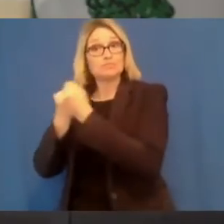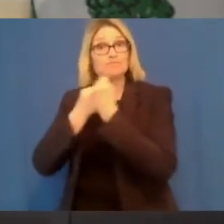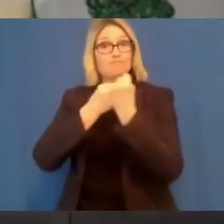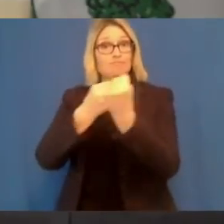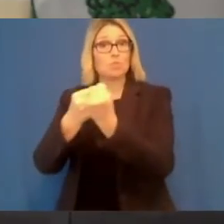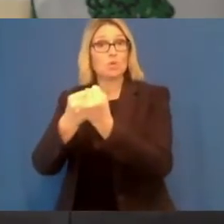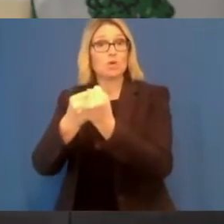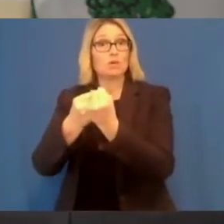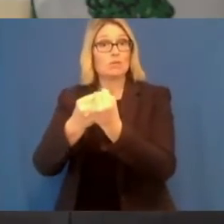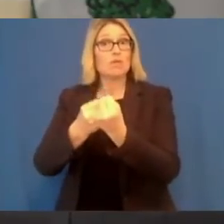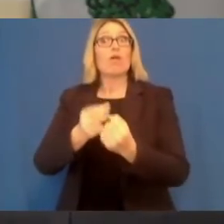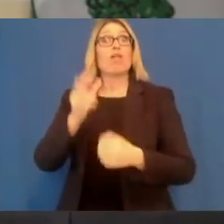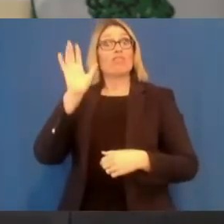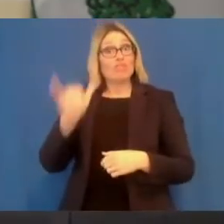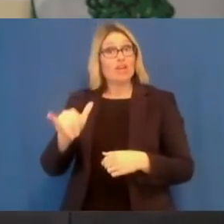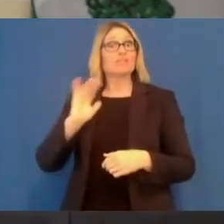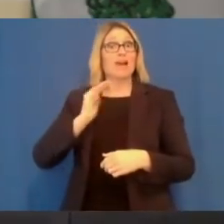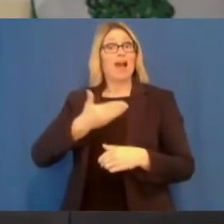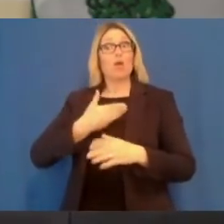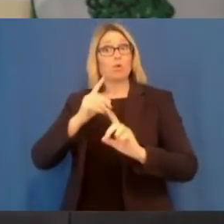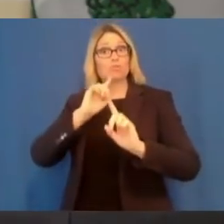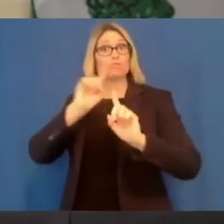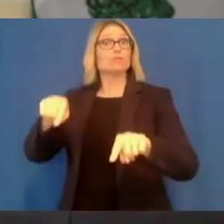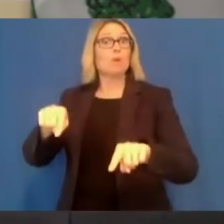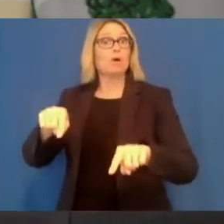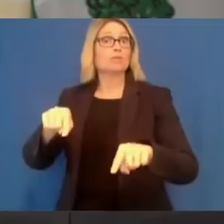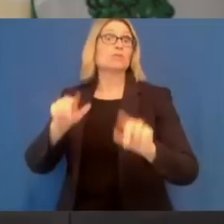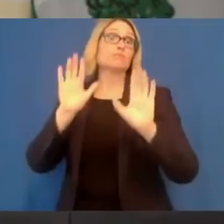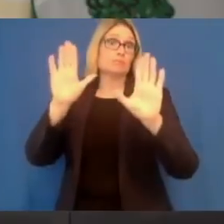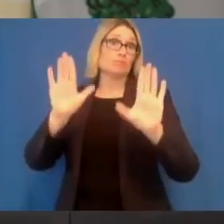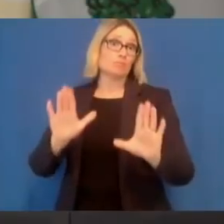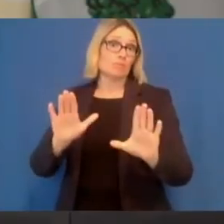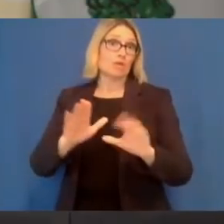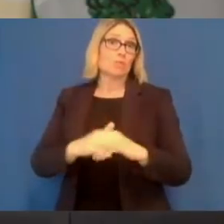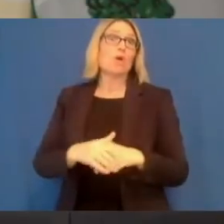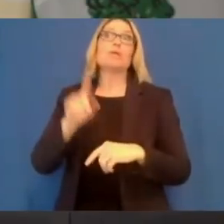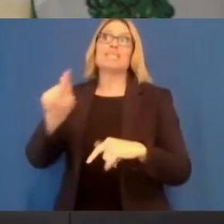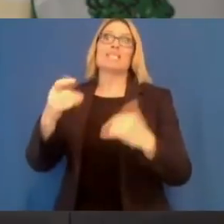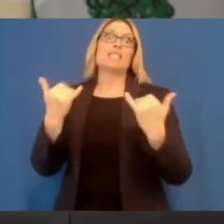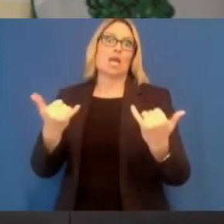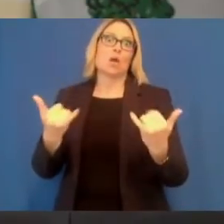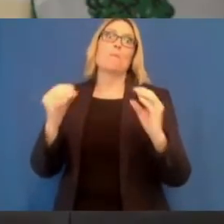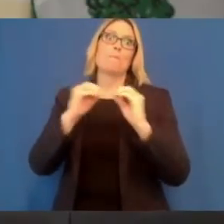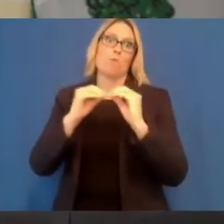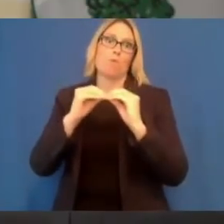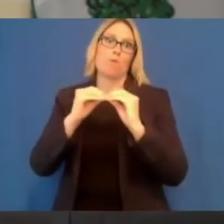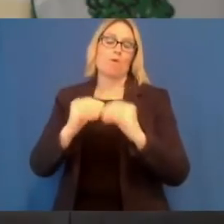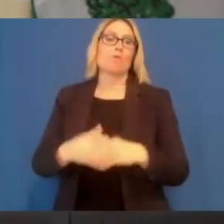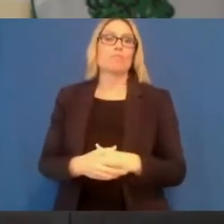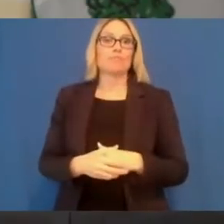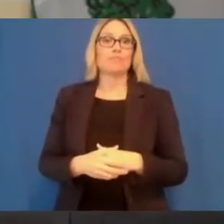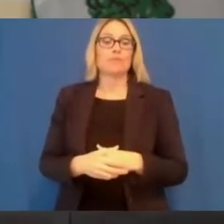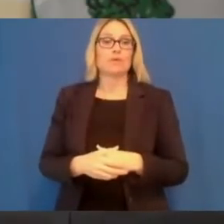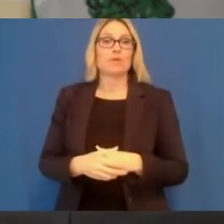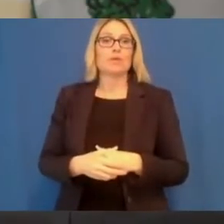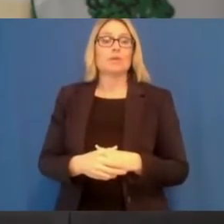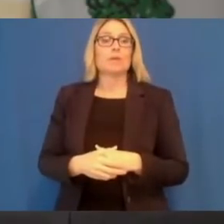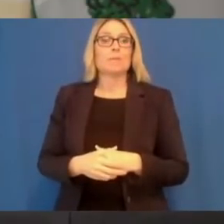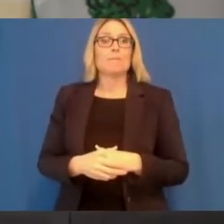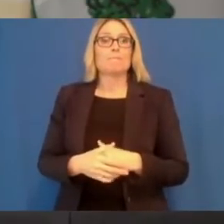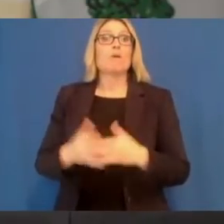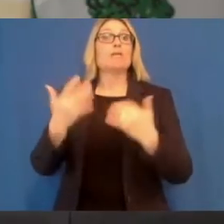the hallmark of our response as Islanders. We need that more than ever. Right now, we have to take a